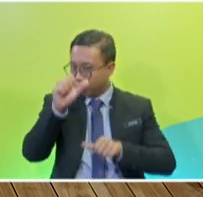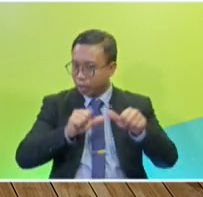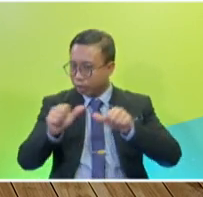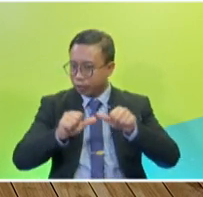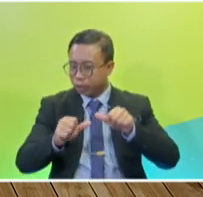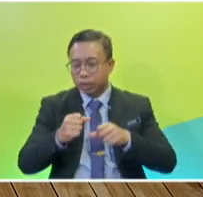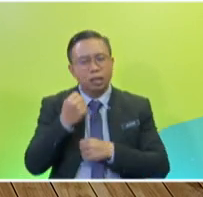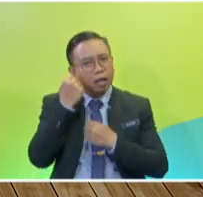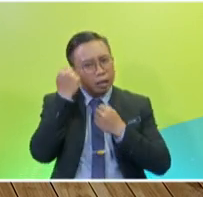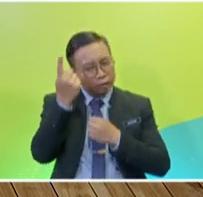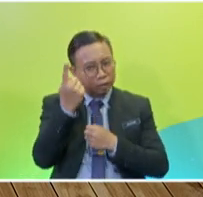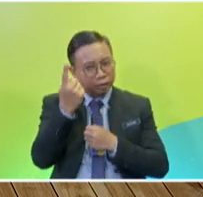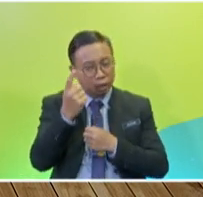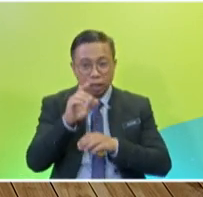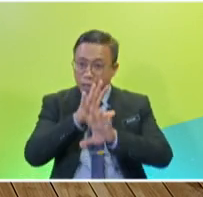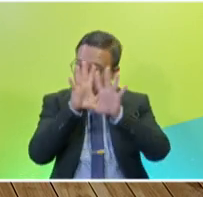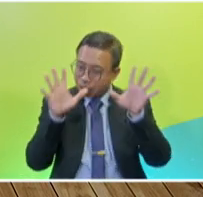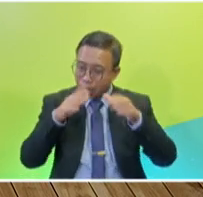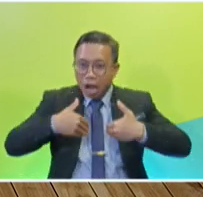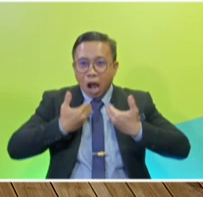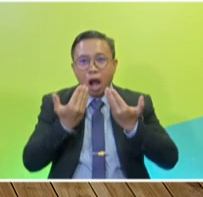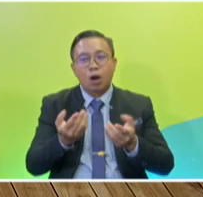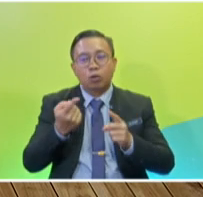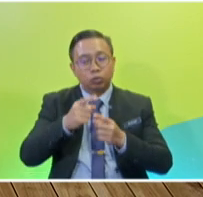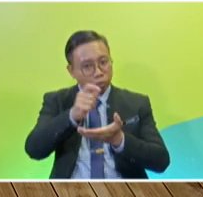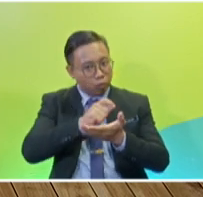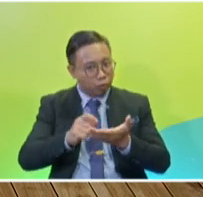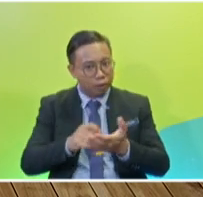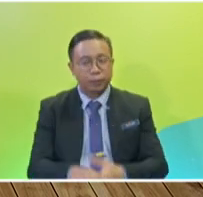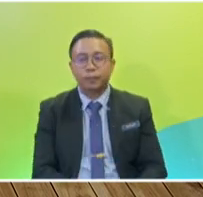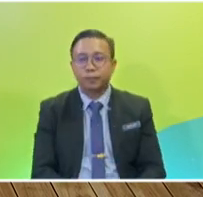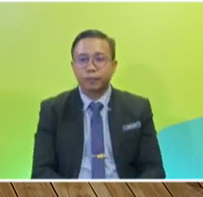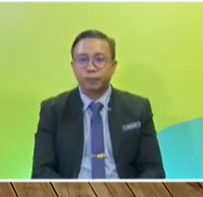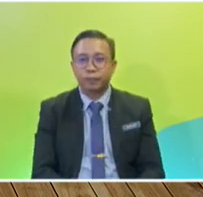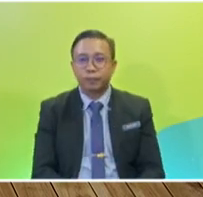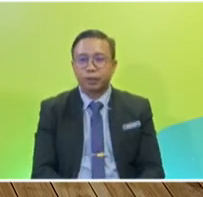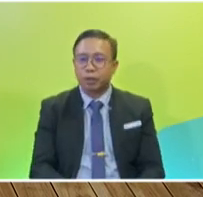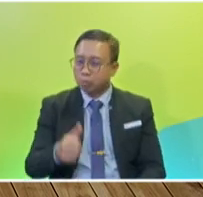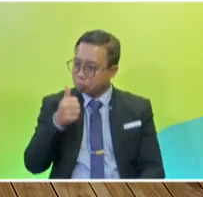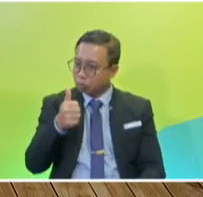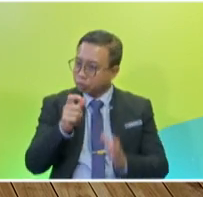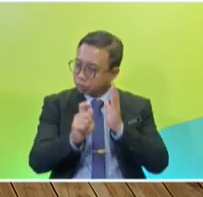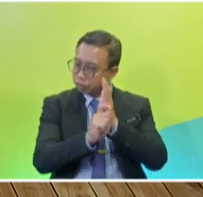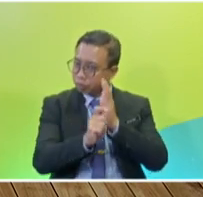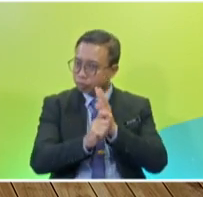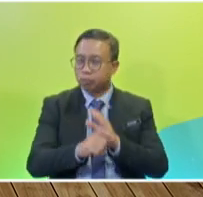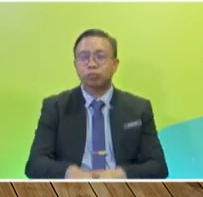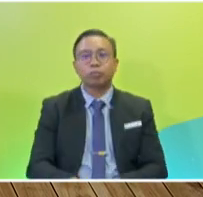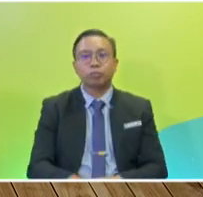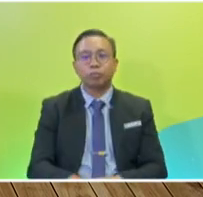understand better and clearer on how to master writing. So that gives you a positive energy,